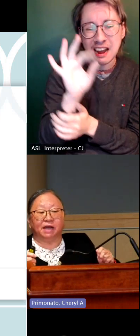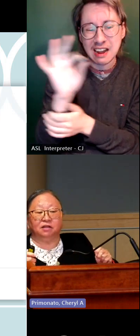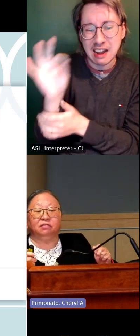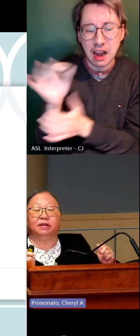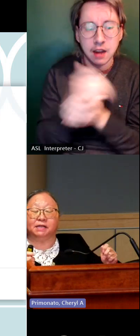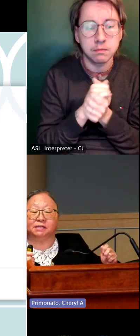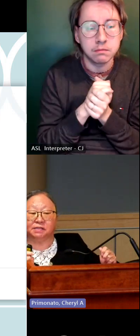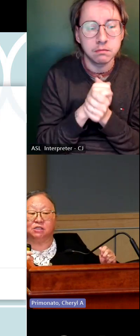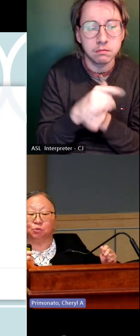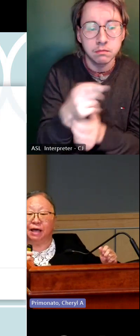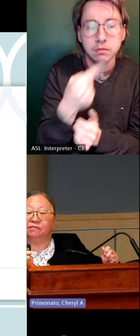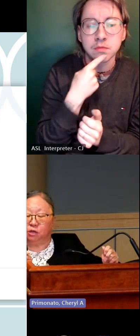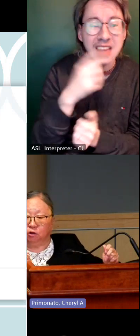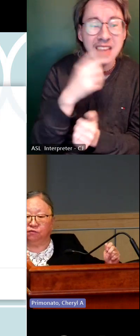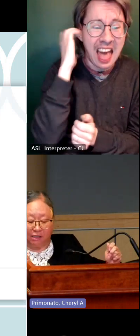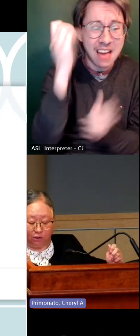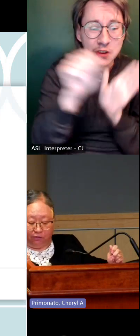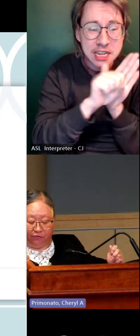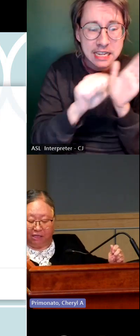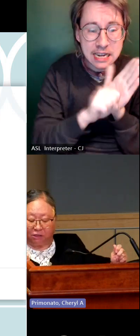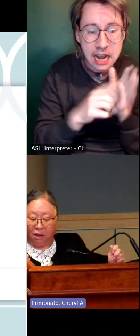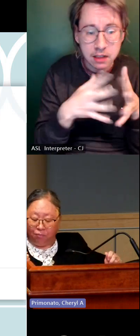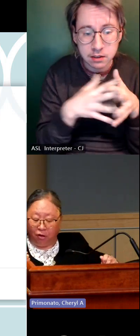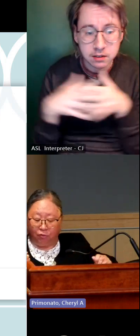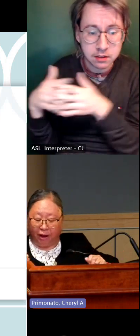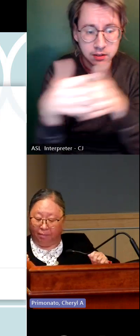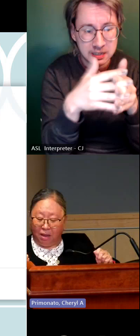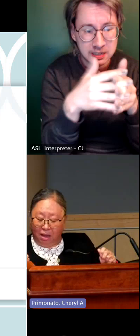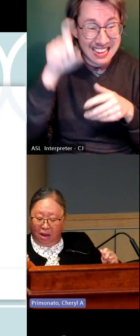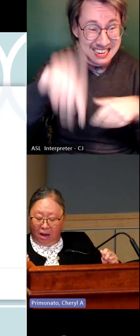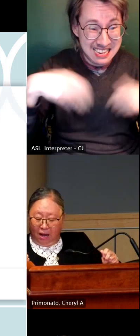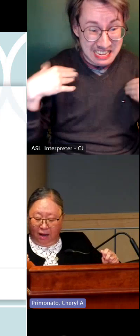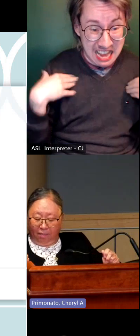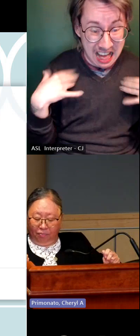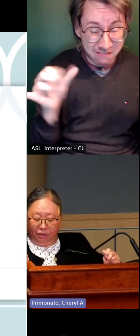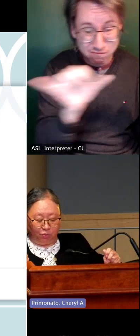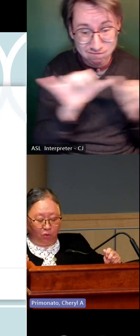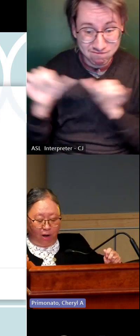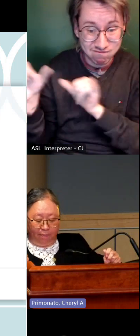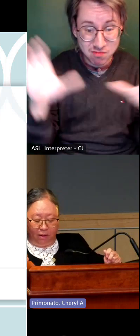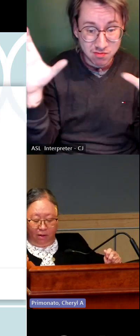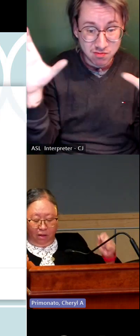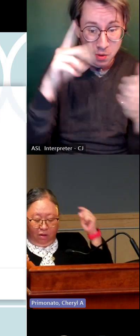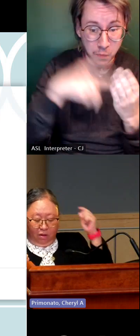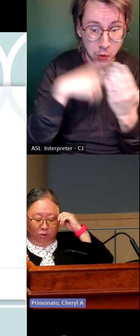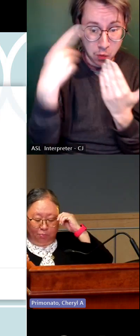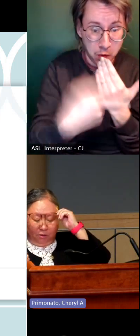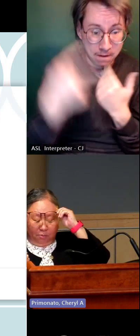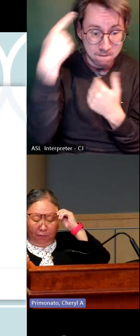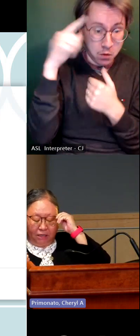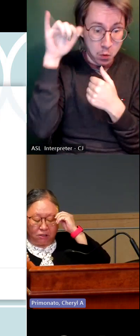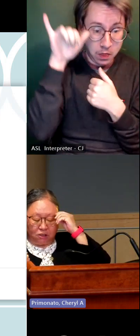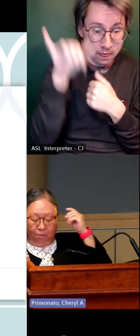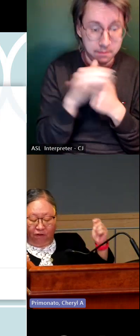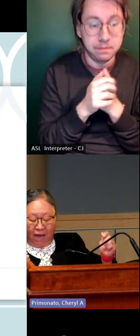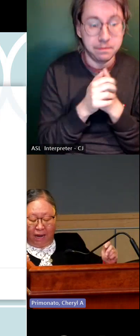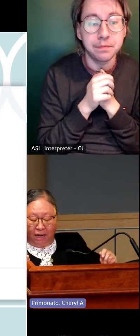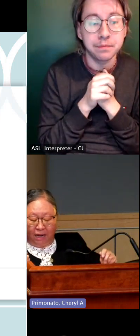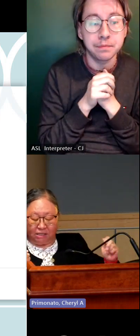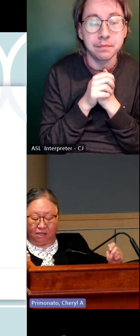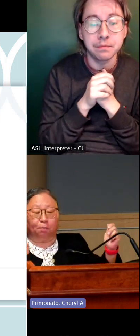every state in the United States would have a unified certification program. This requirement was put into place